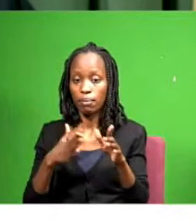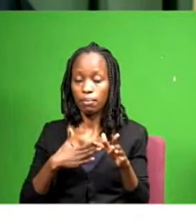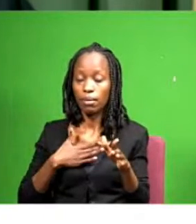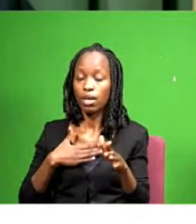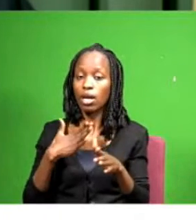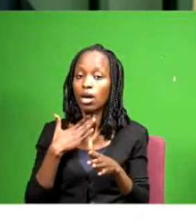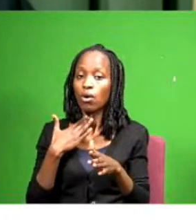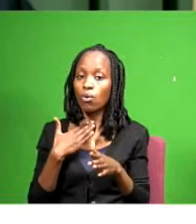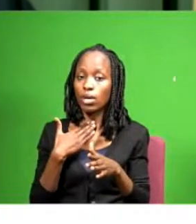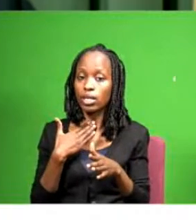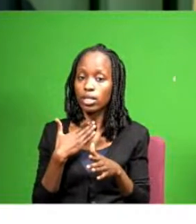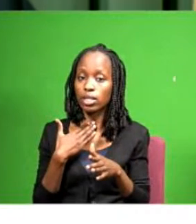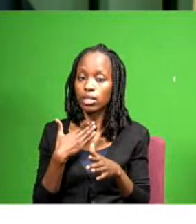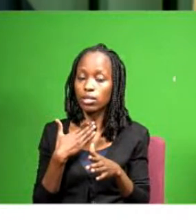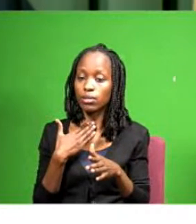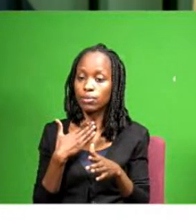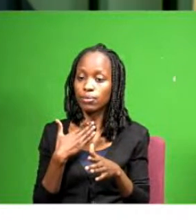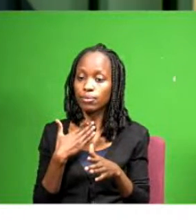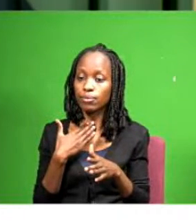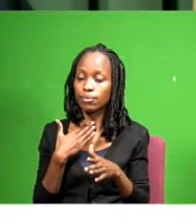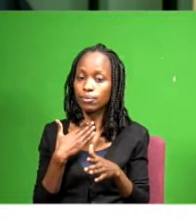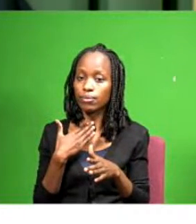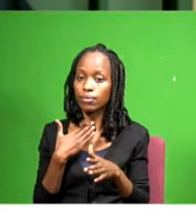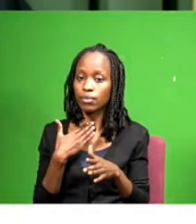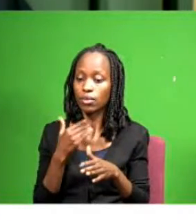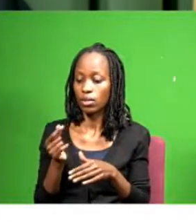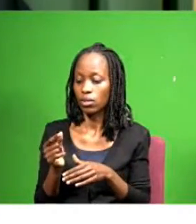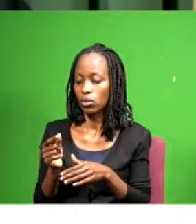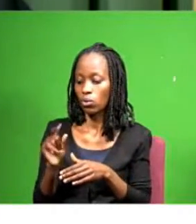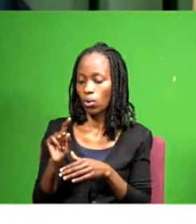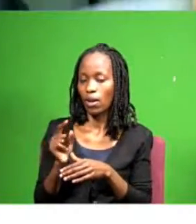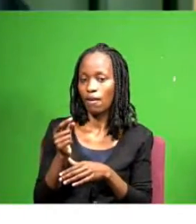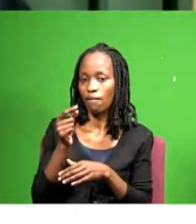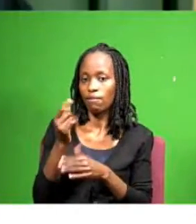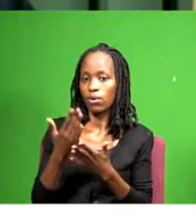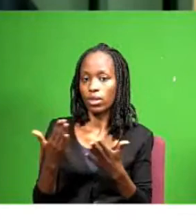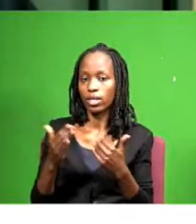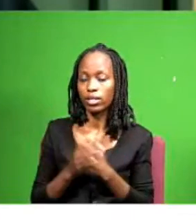make just a few additional remarks